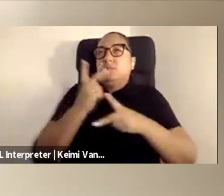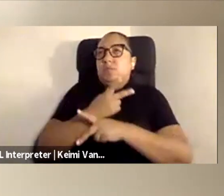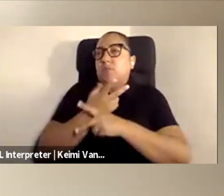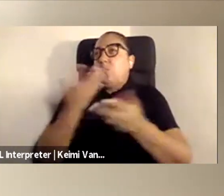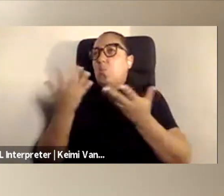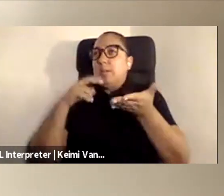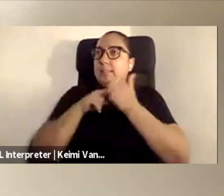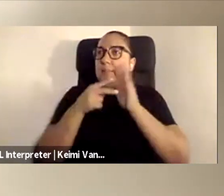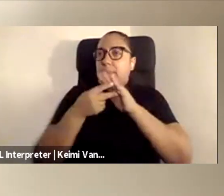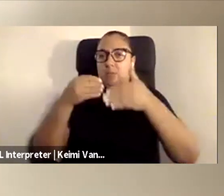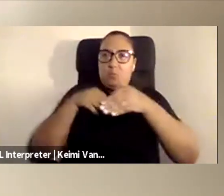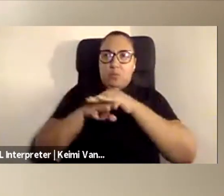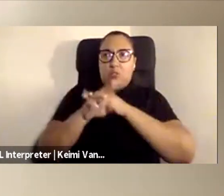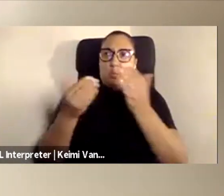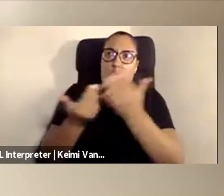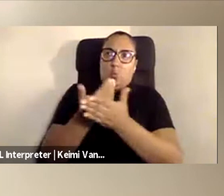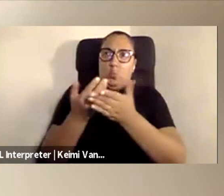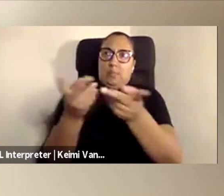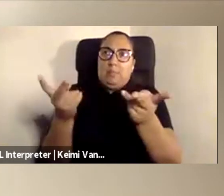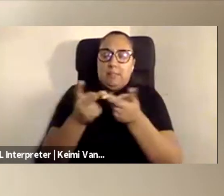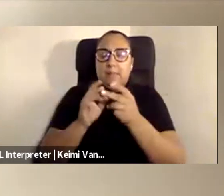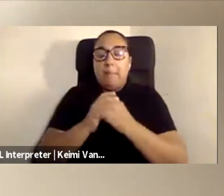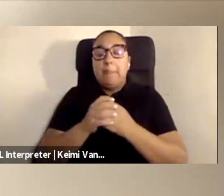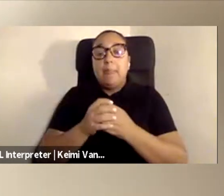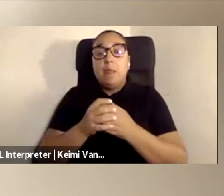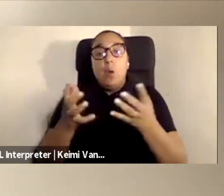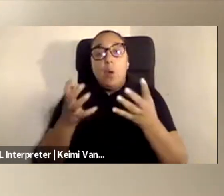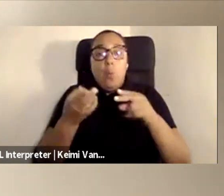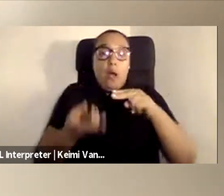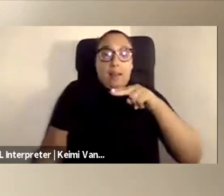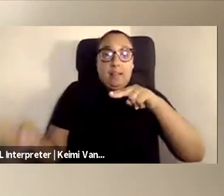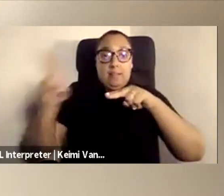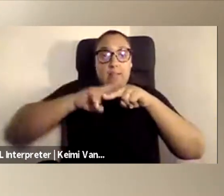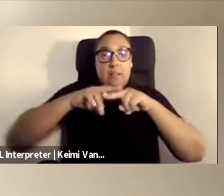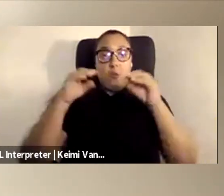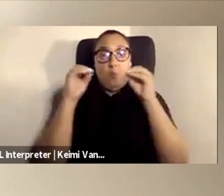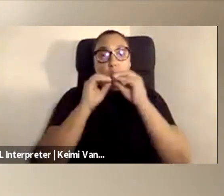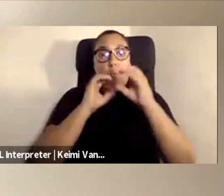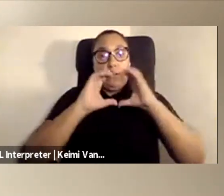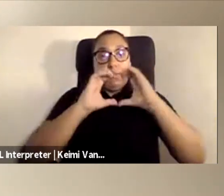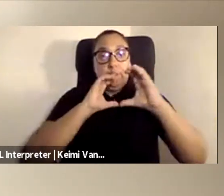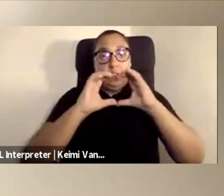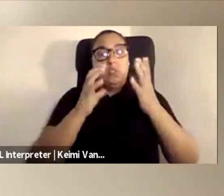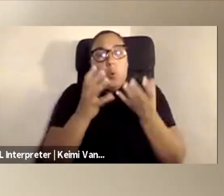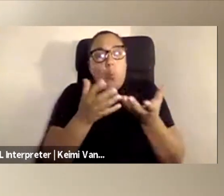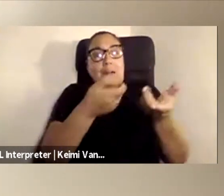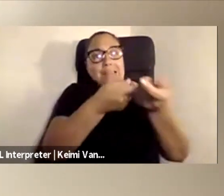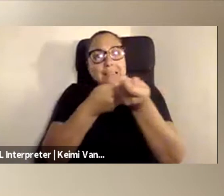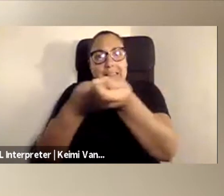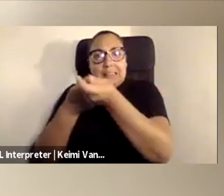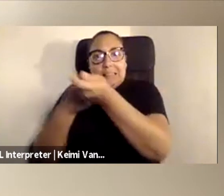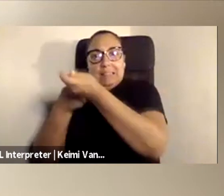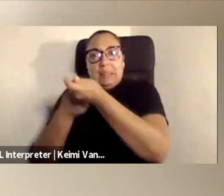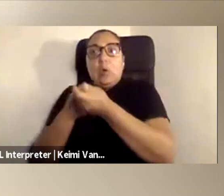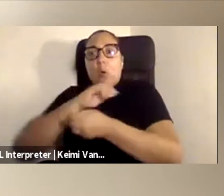spaces. We wanted to expand the conversation we had in this JCOM space into the broader community to allow all of us,